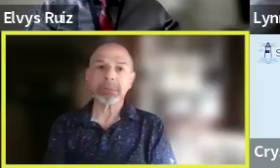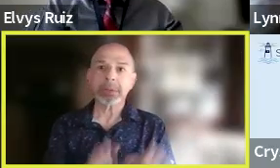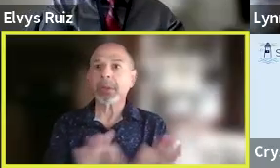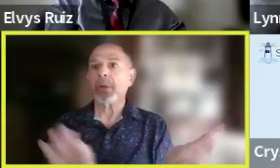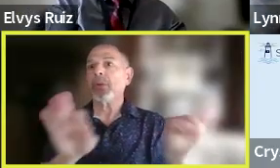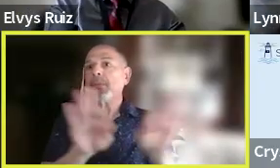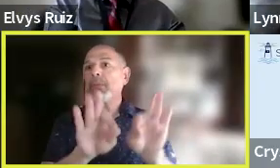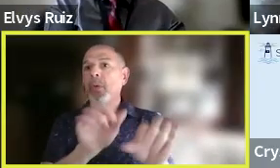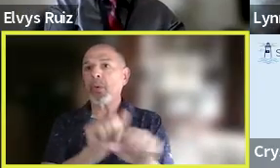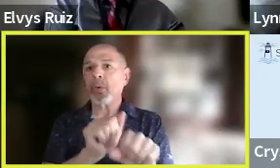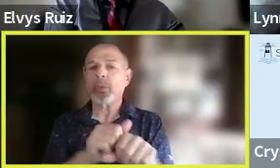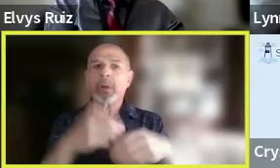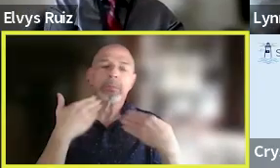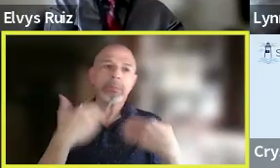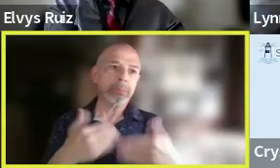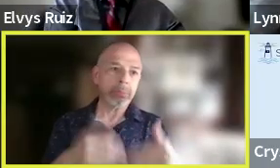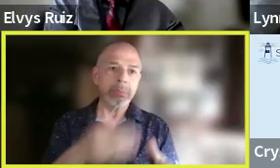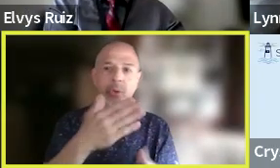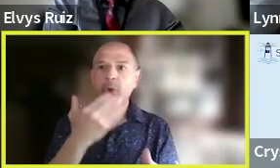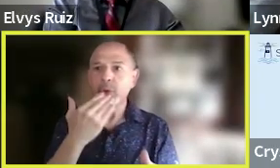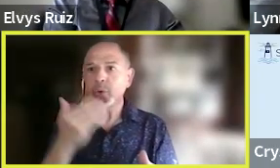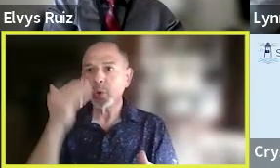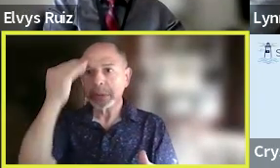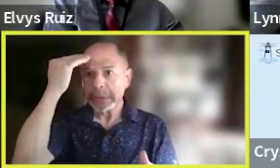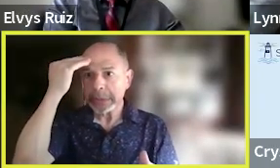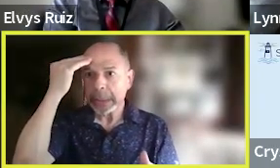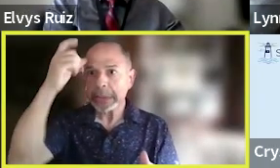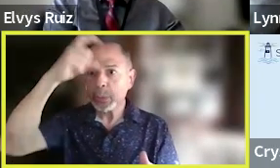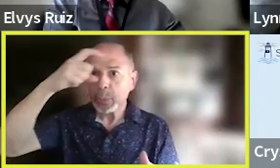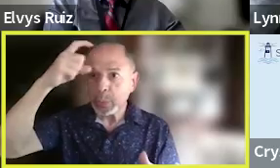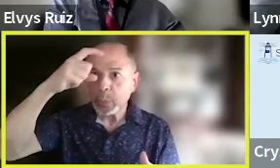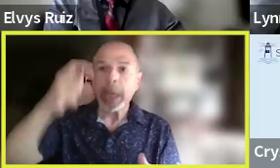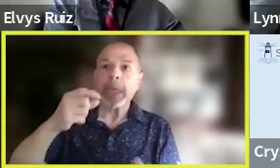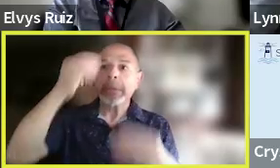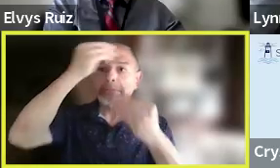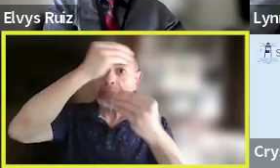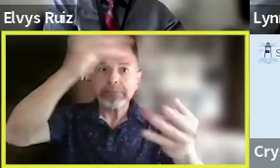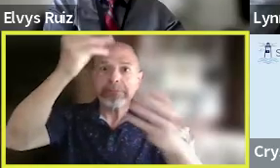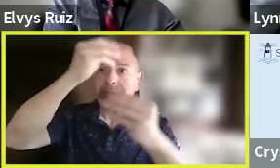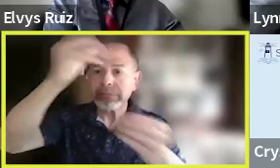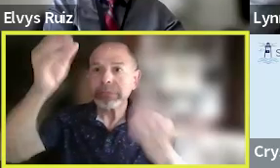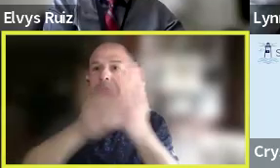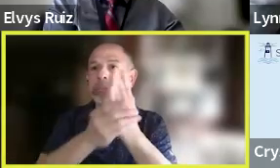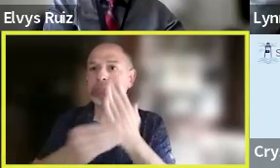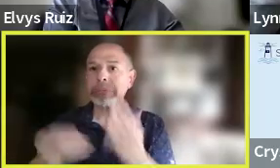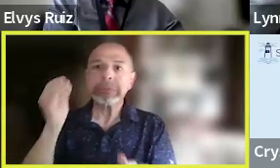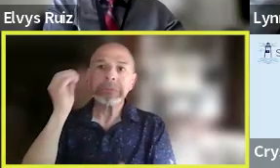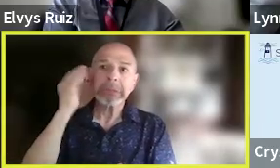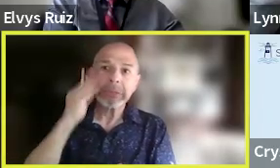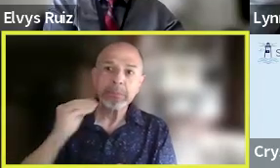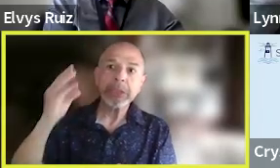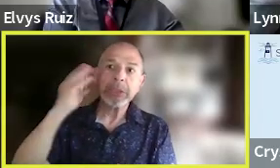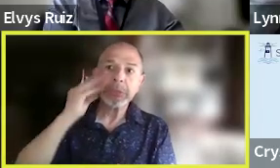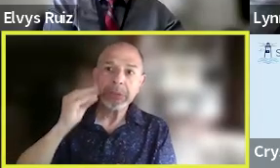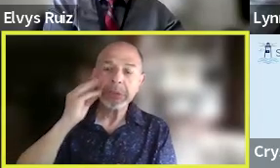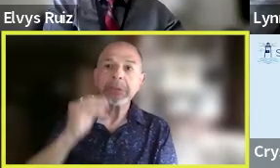her insight, her advice, from internal staff to providers to other departments to agency